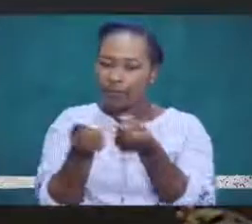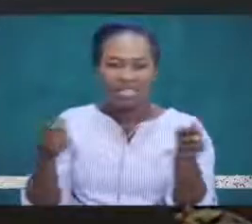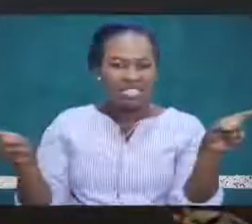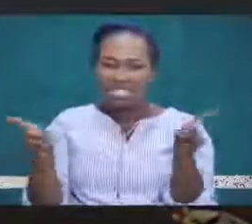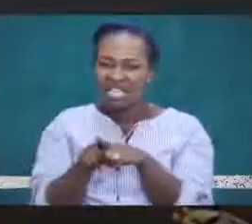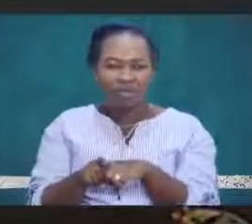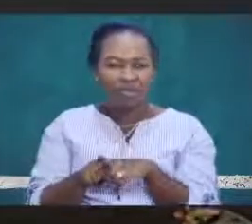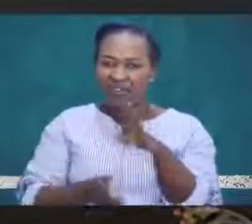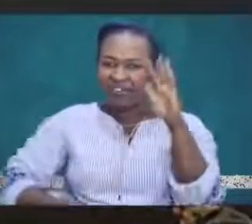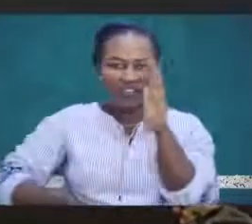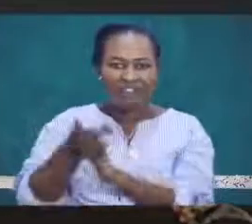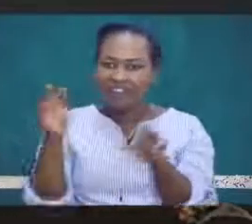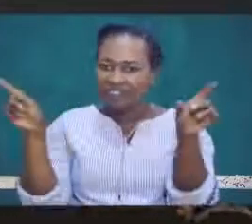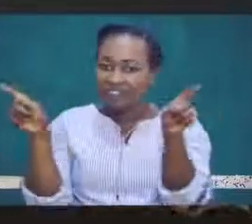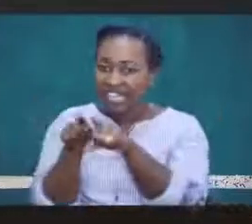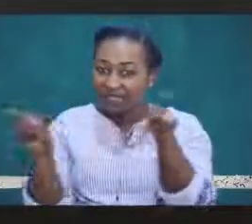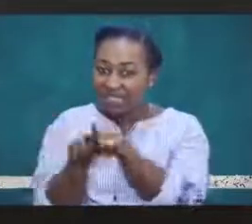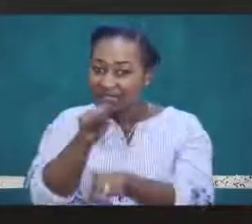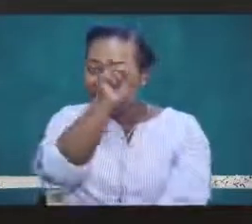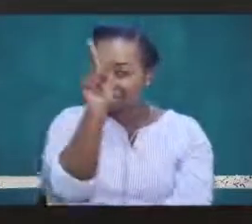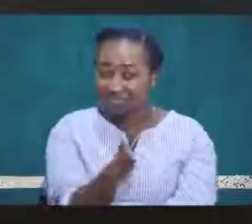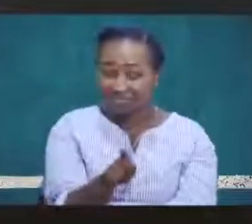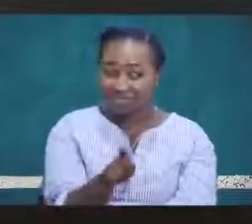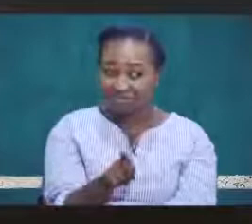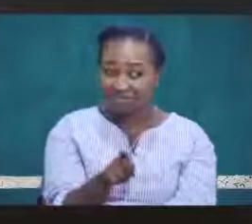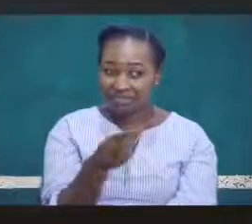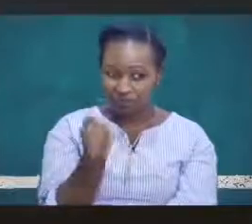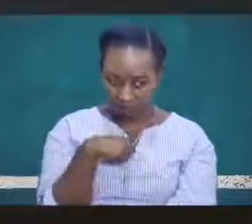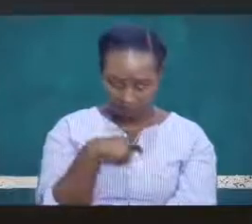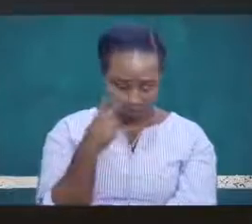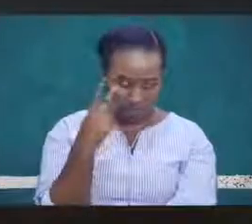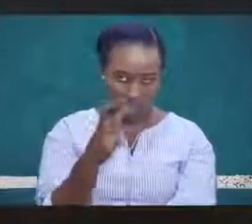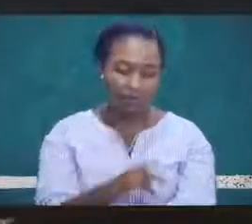They will accelerate at the same rate? Okay, let's find it out.